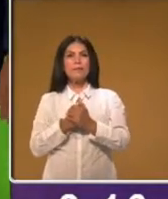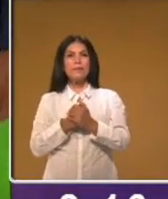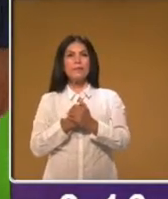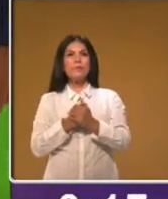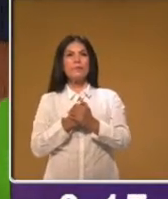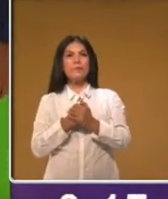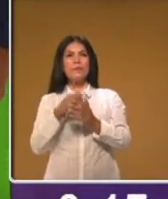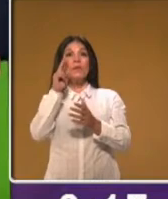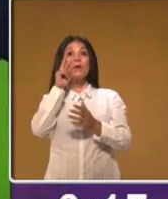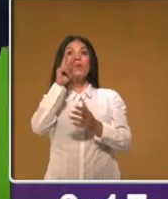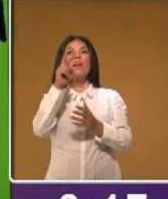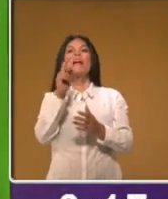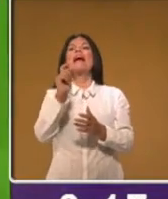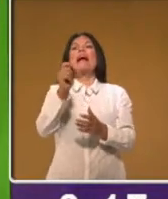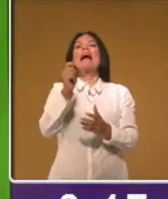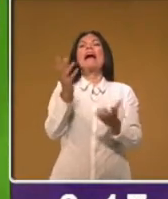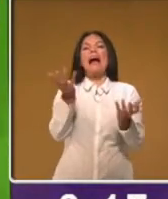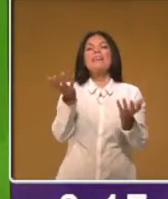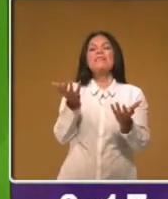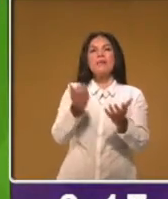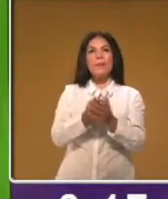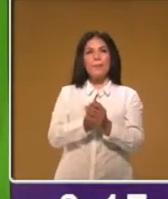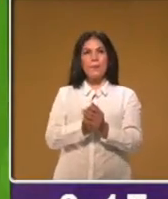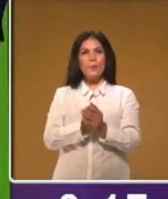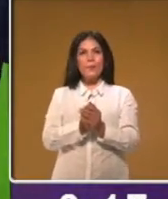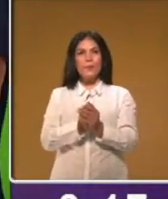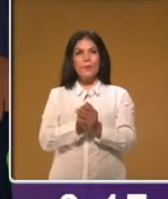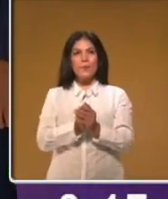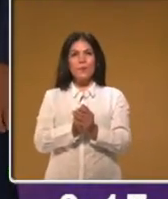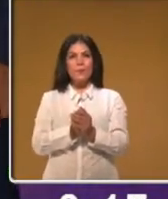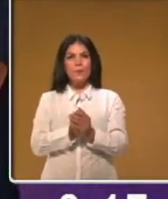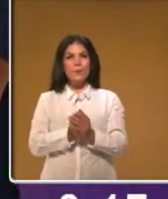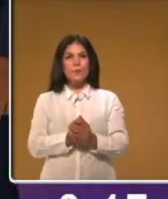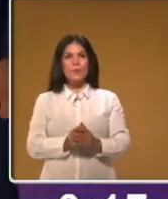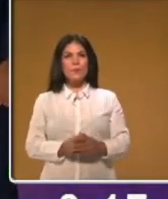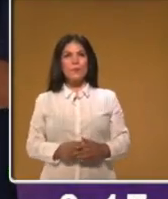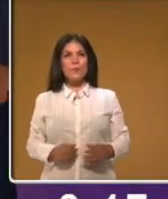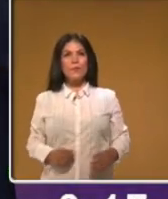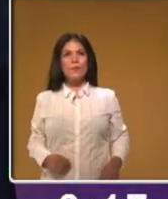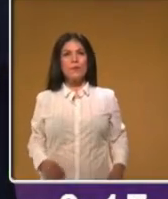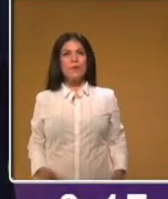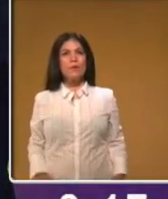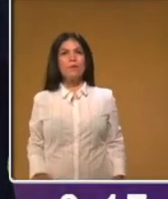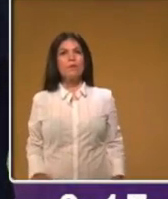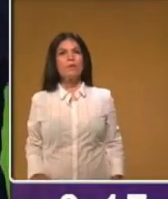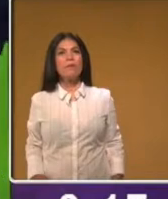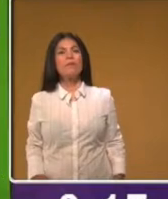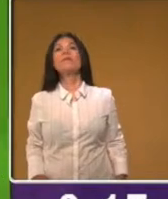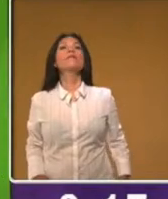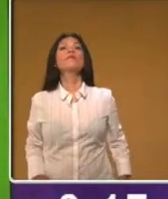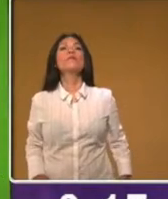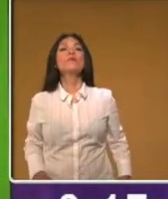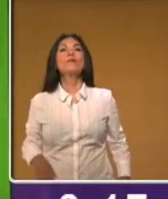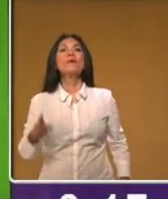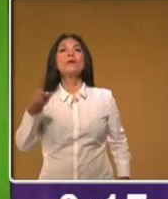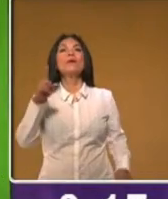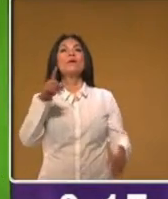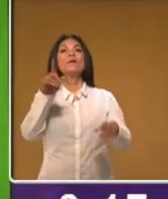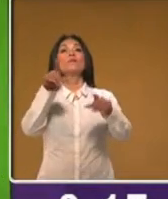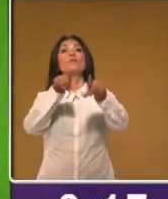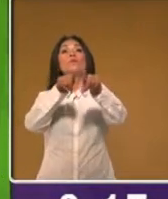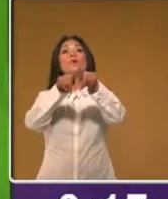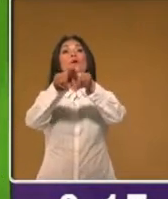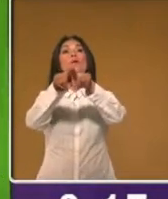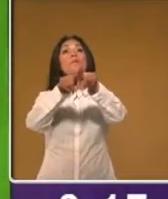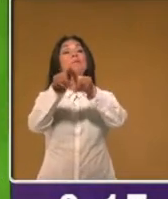day. What happened in the company all day? People work. He works in the company all day. My brother, very